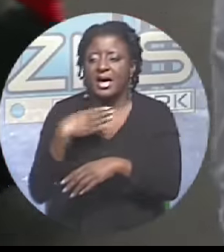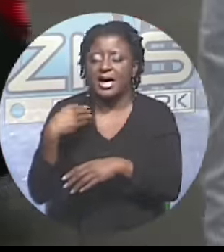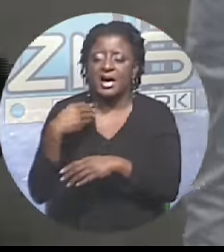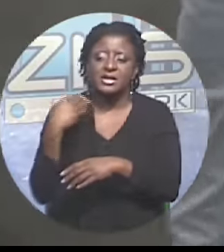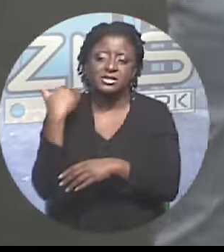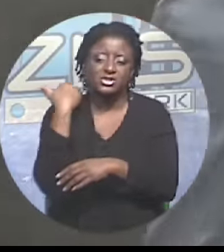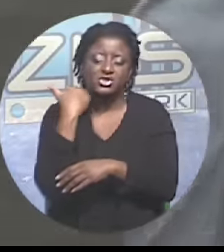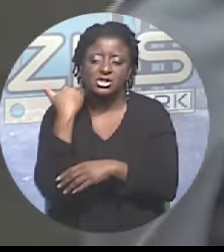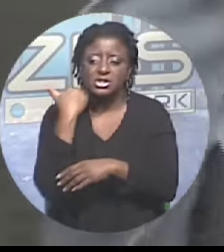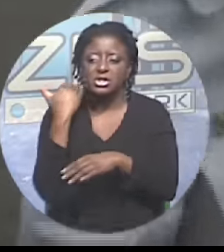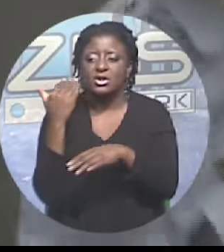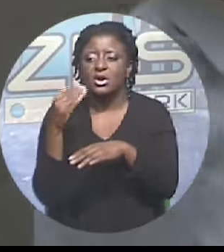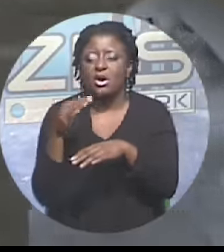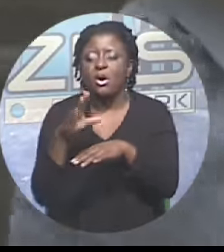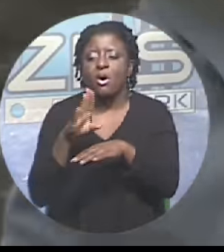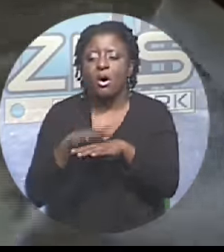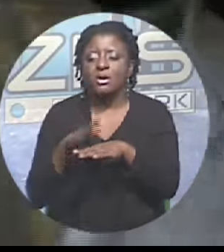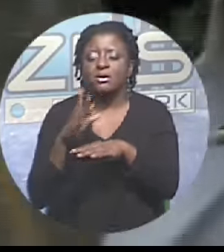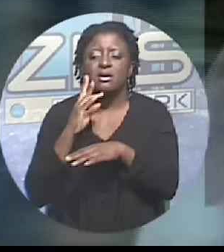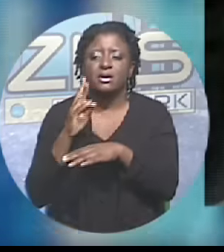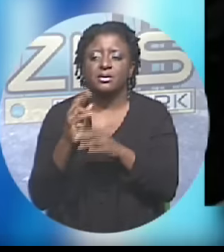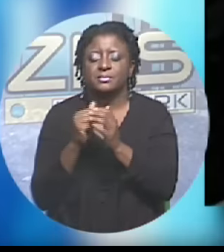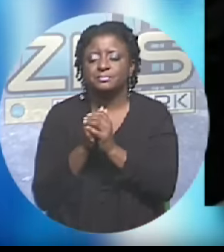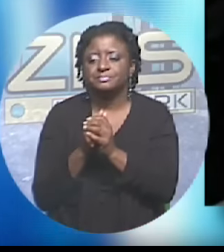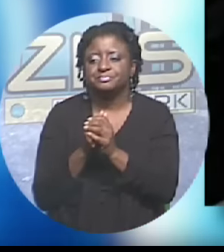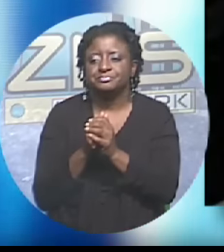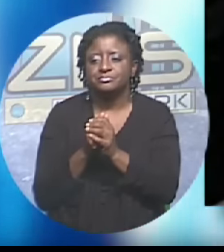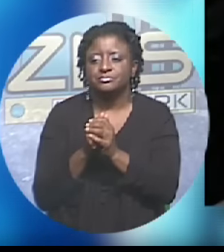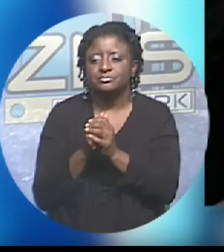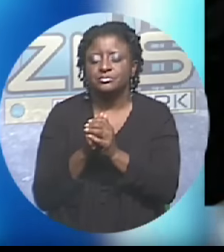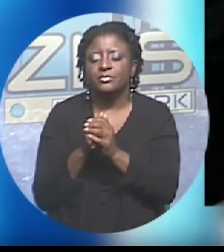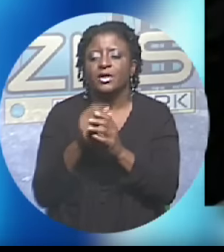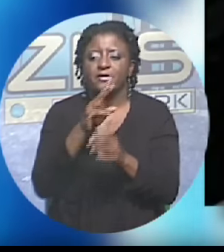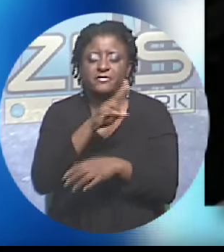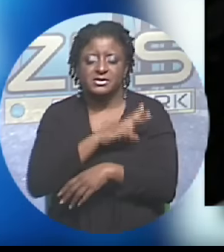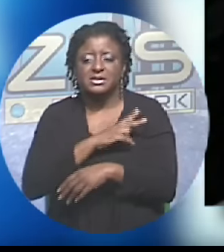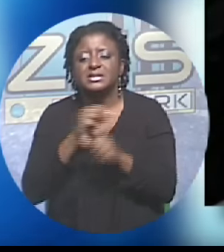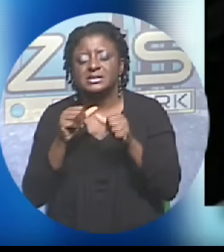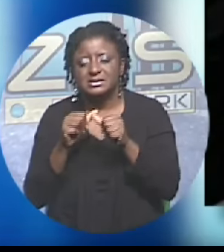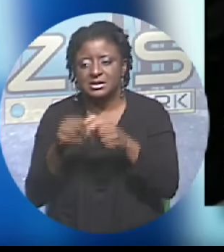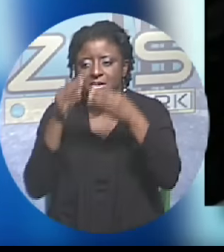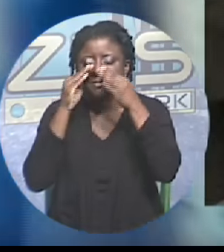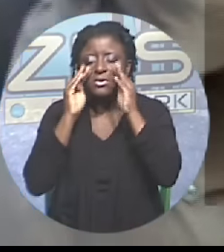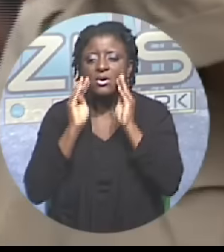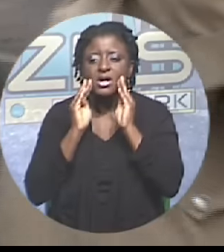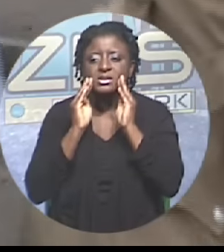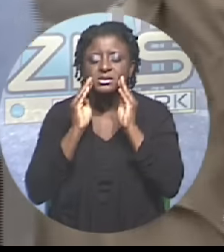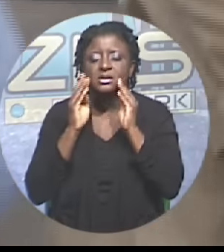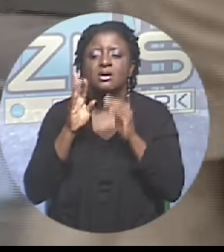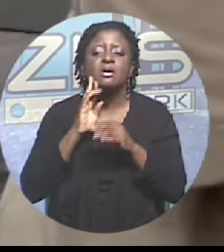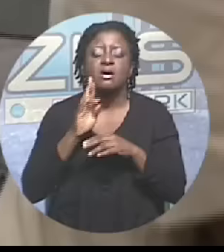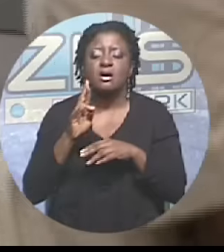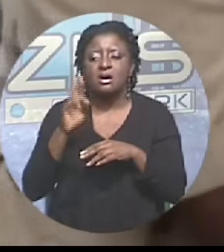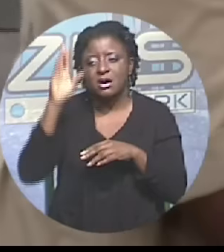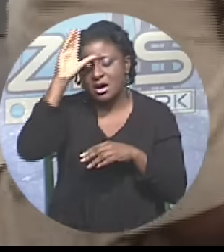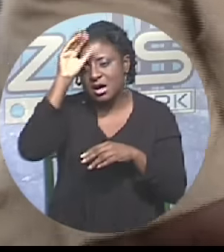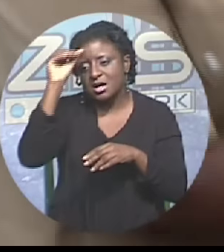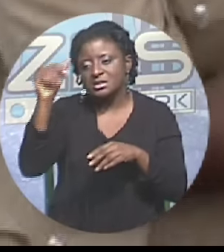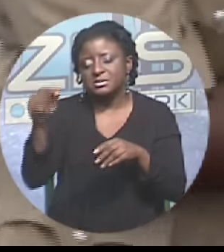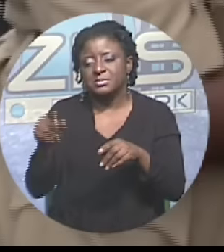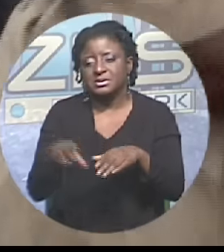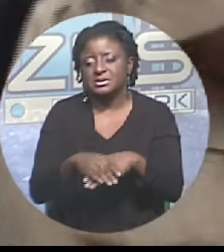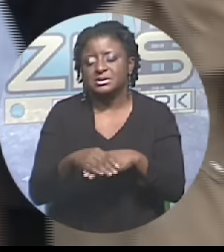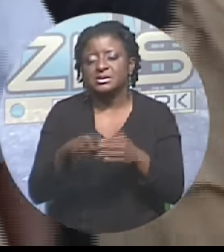in the marriage due to battered woman syndrome. She noted that Vasili still mourns the loss of her husband and feels betrayed by the